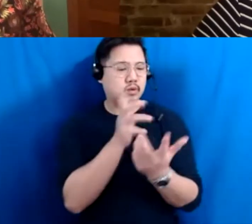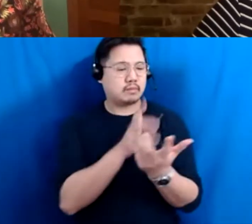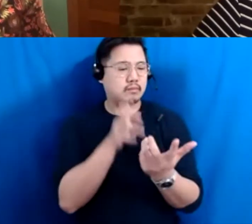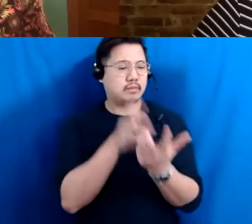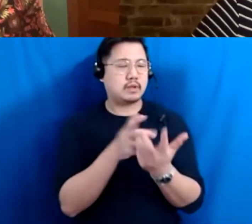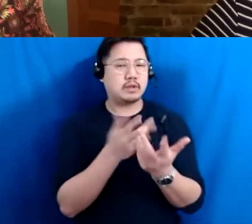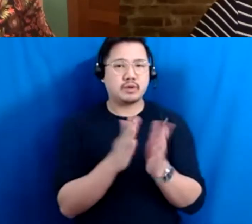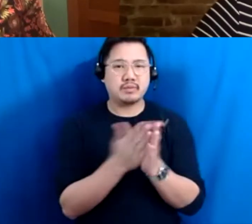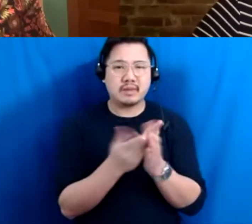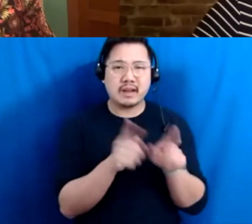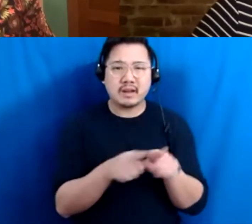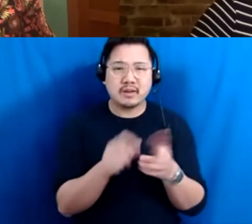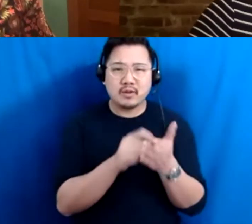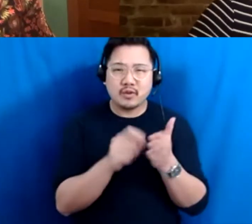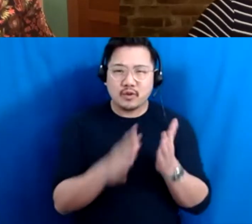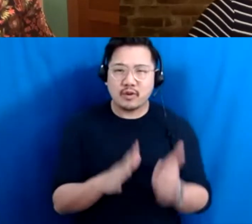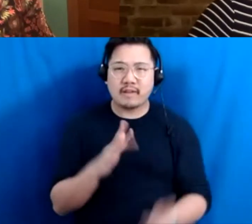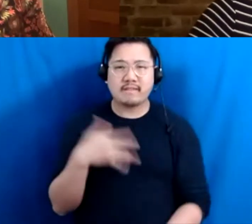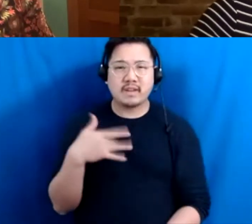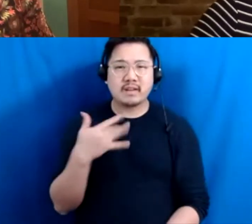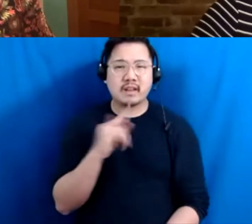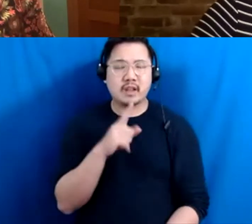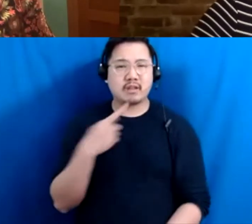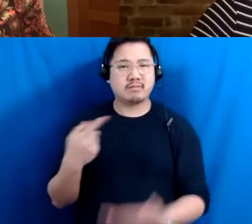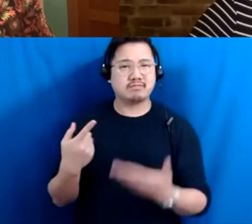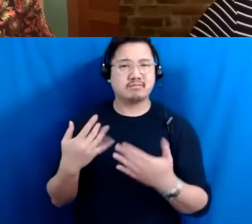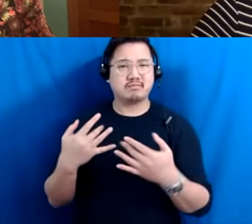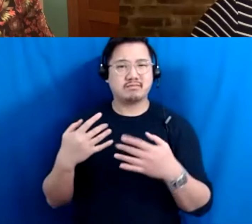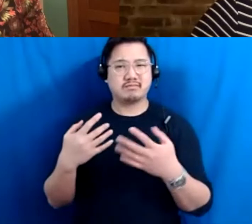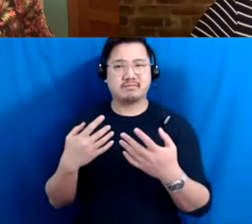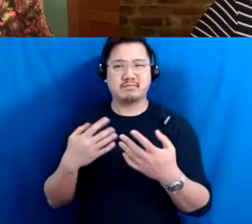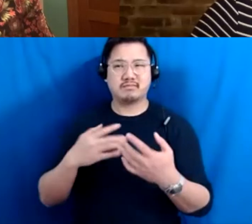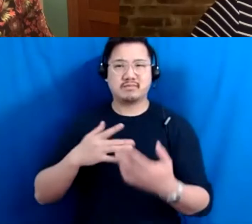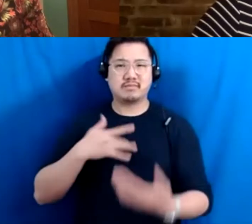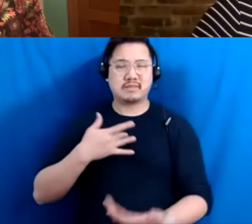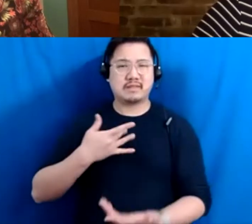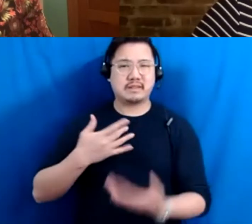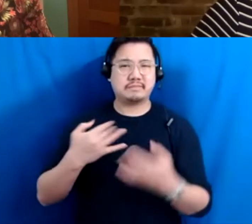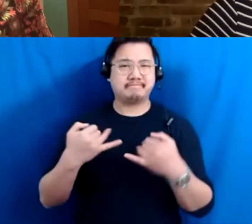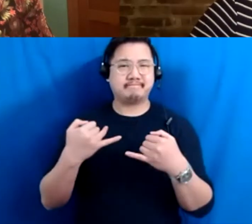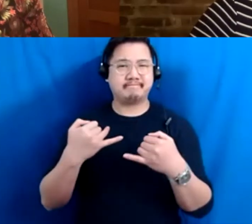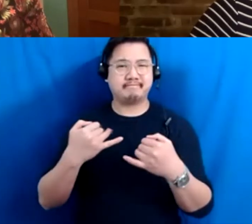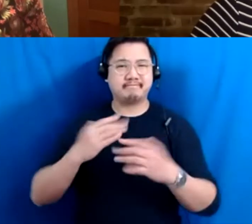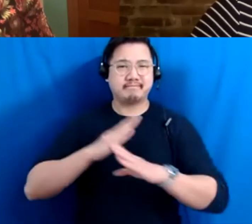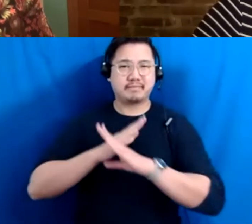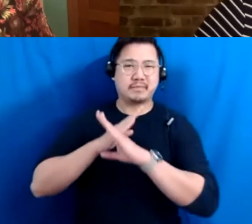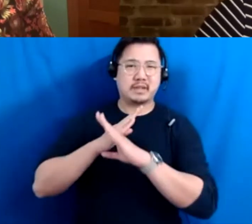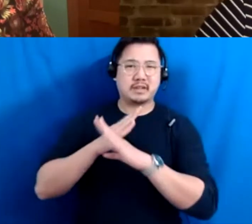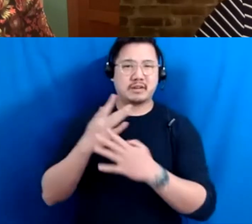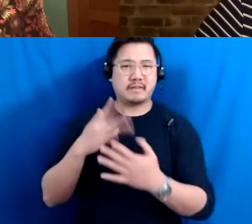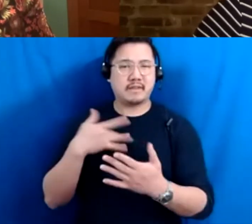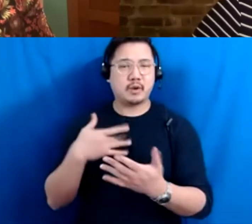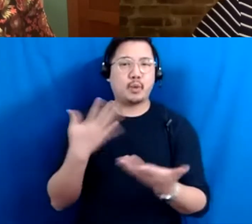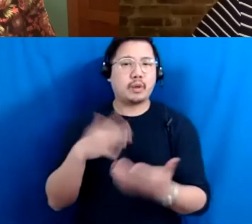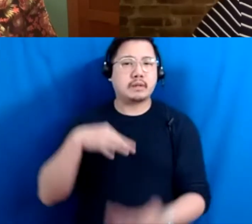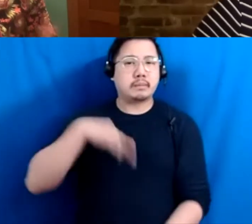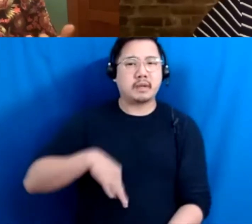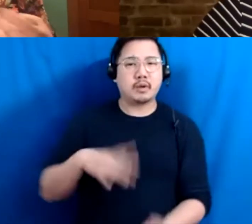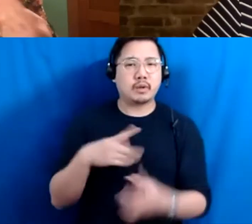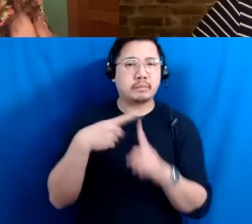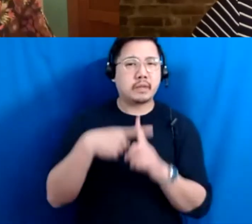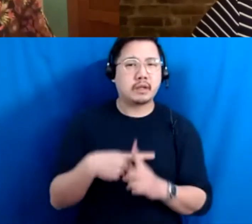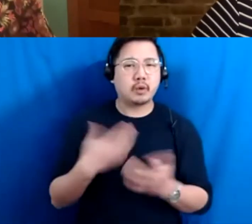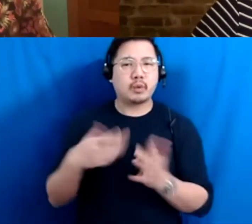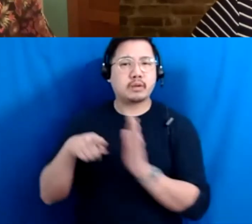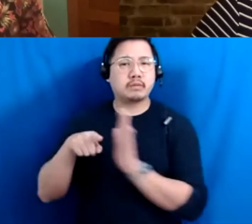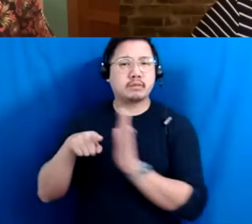Did it feel like having a guardrail? Did it feel like, I don't know, what was good about it and what was not so great about it? So